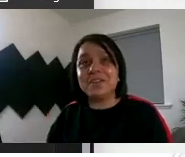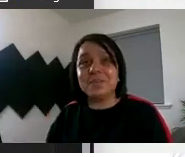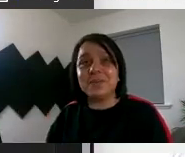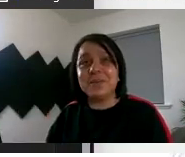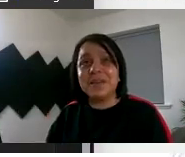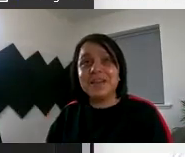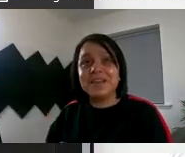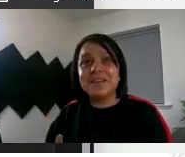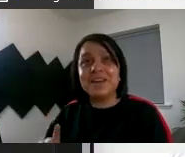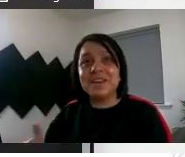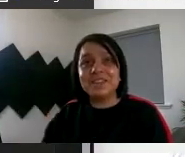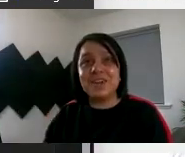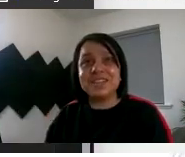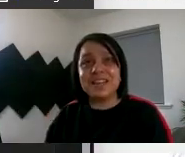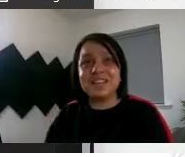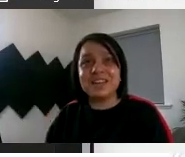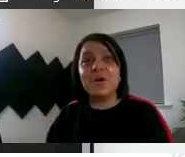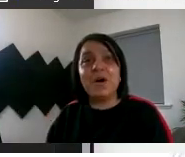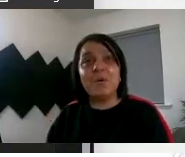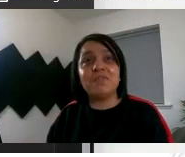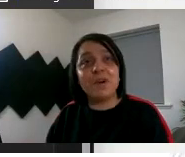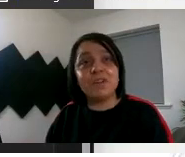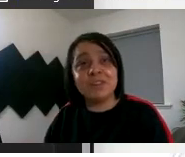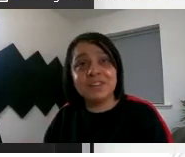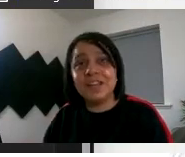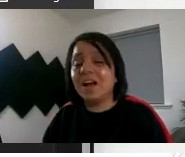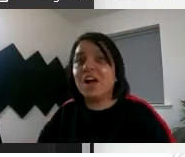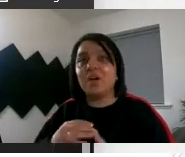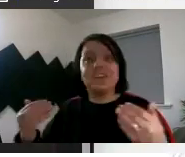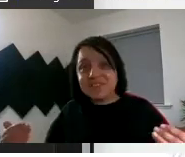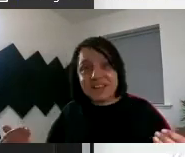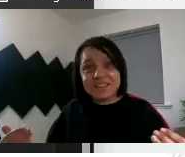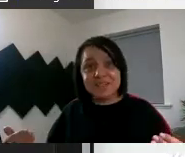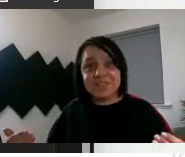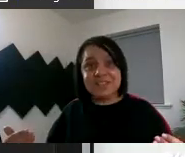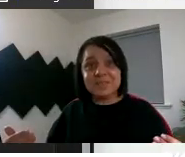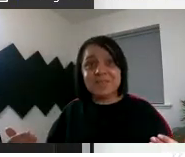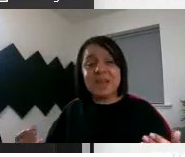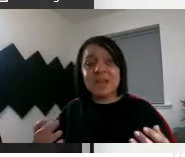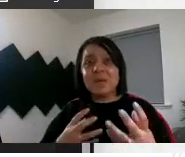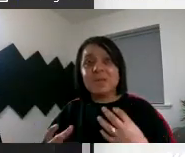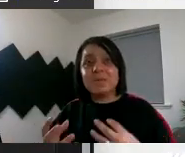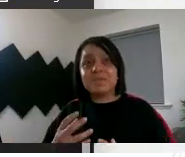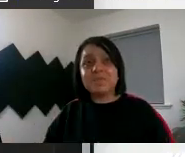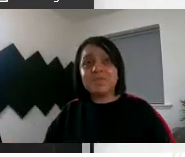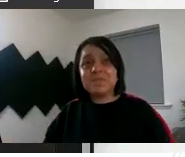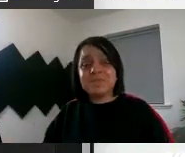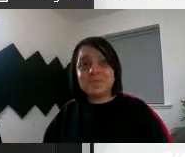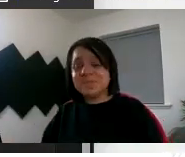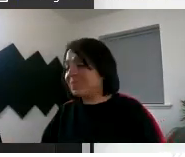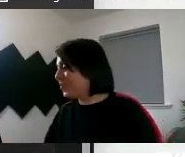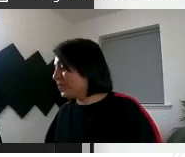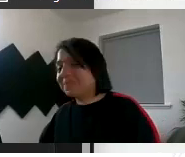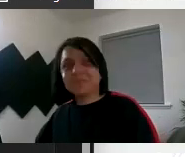got a nice Scottish accent, and they go, oh, I'm from Ireland. I couldn't even tell the difference. In my personal